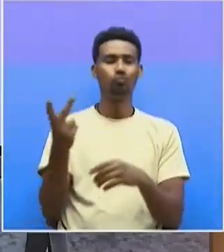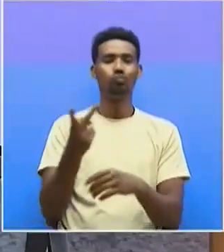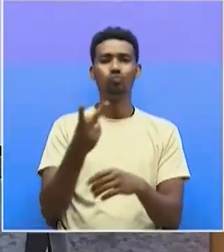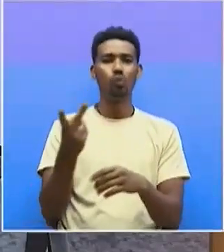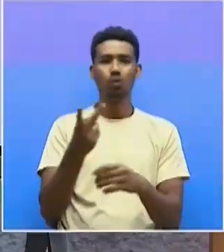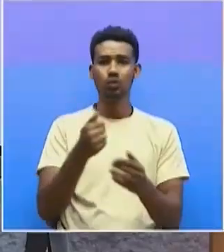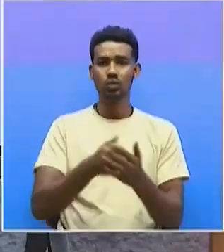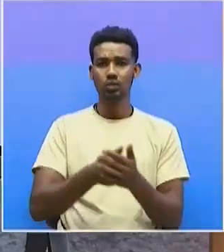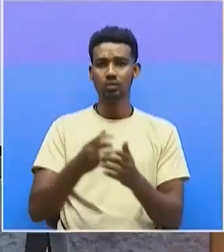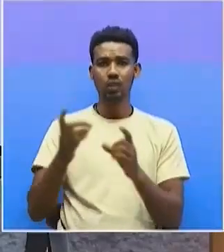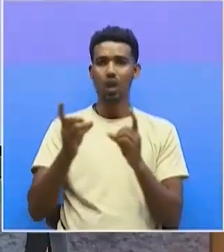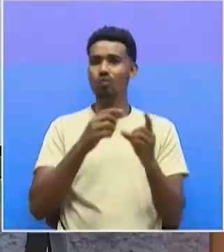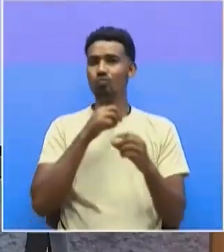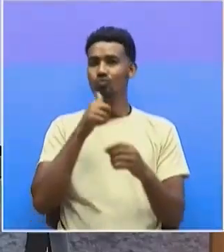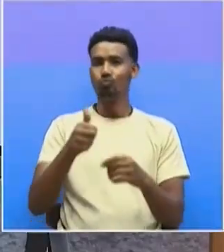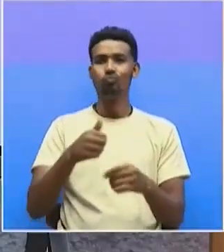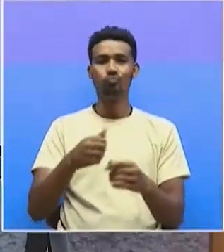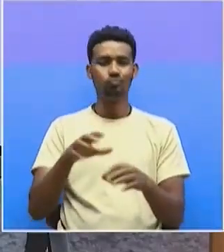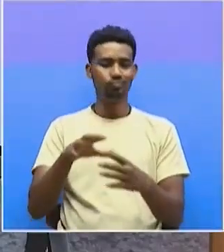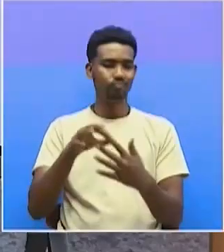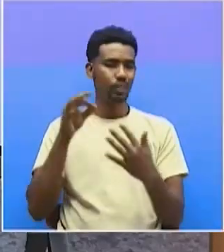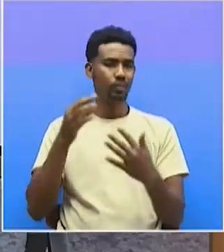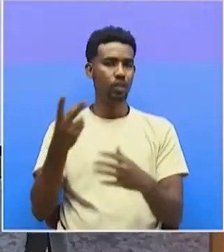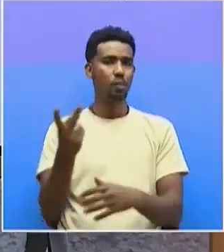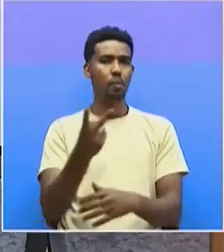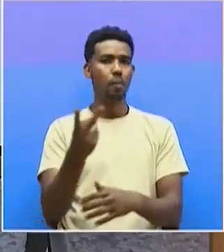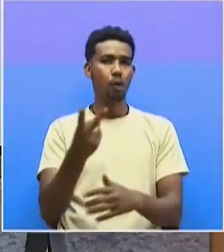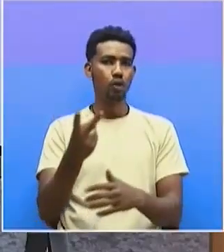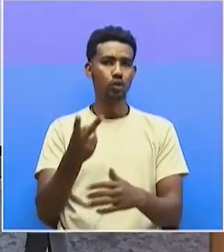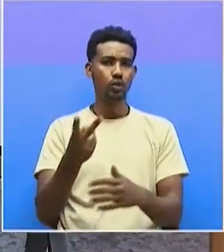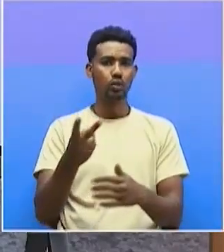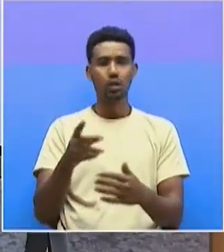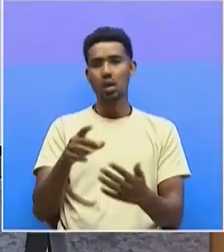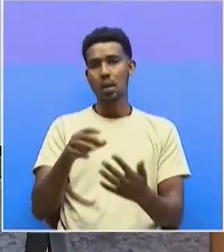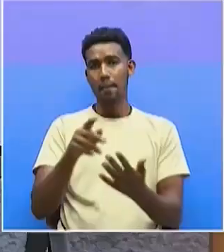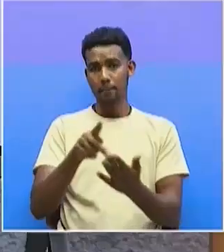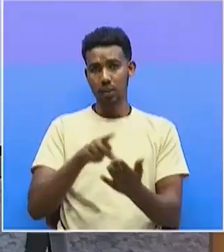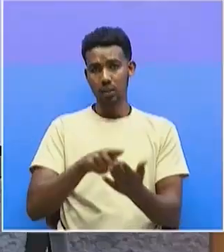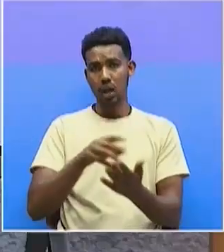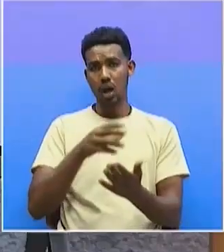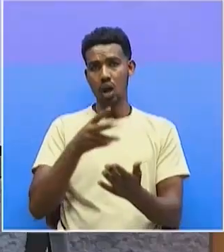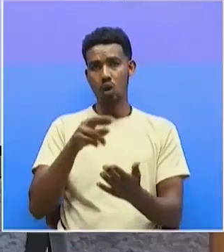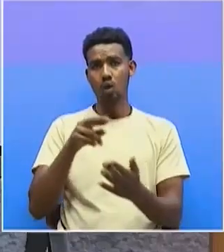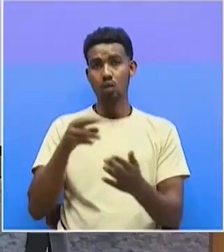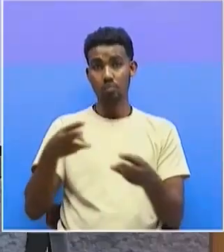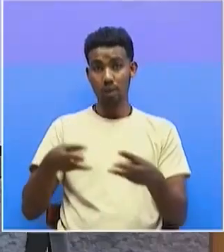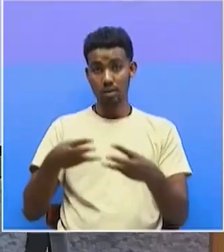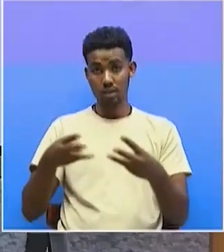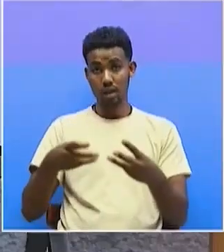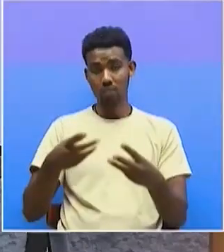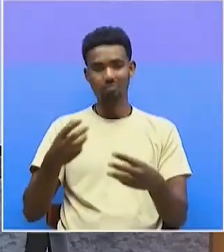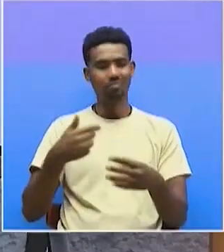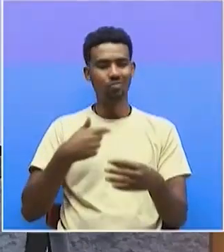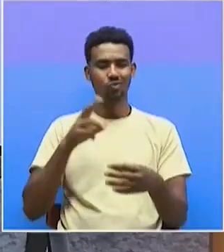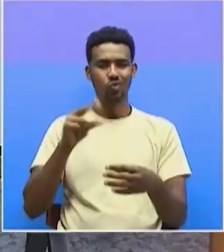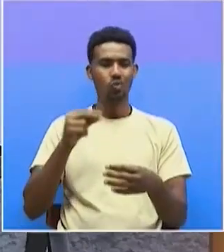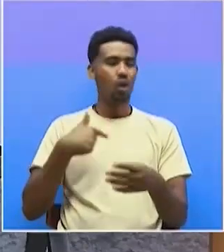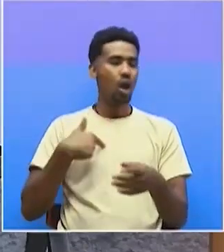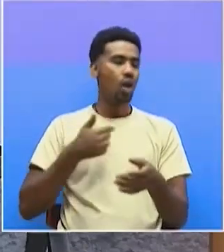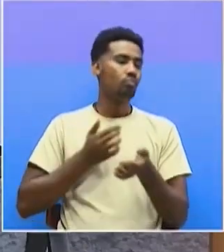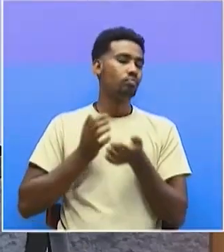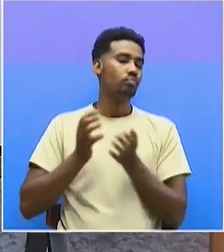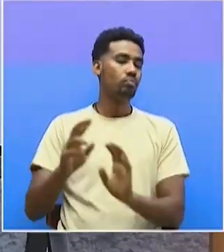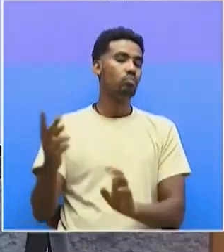I don't prefer both. It means you don't want pizza or pasta. This is the preference. The difference